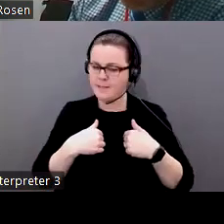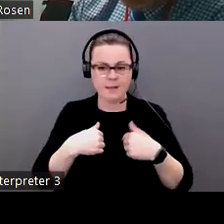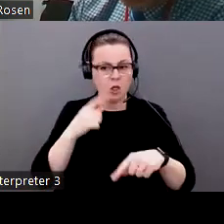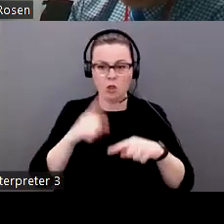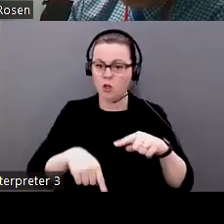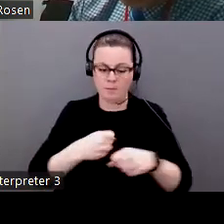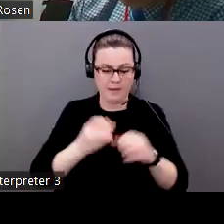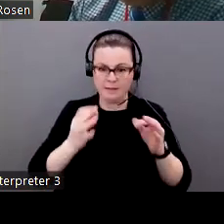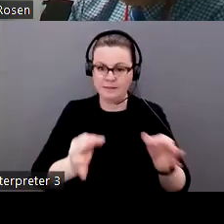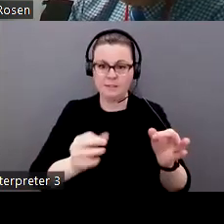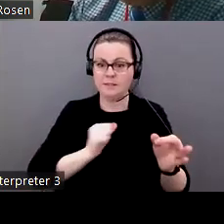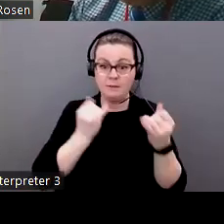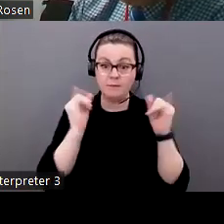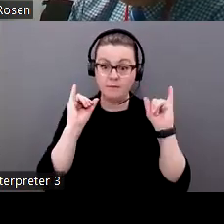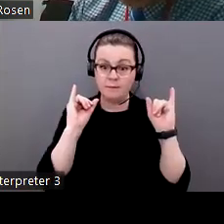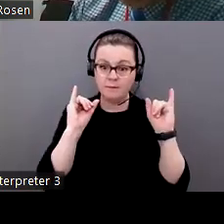do so.